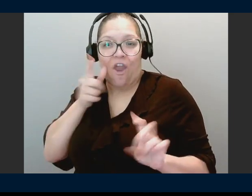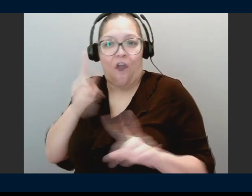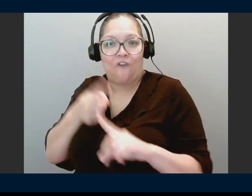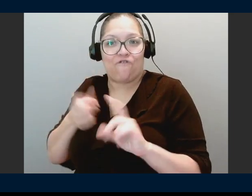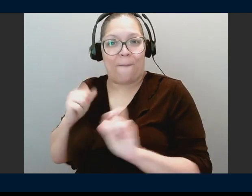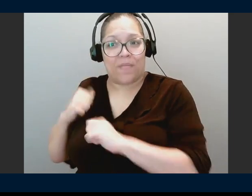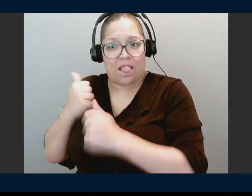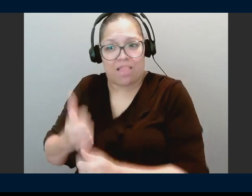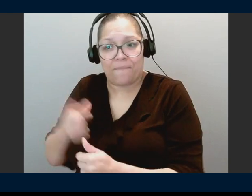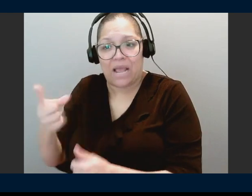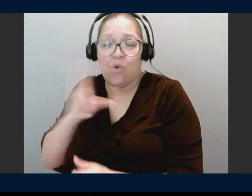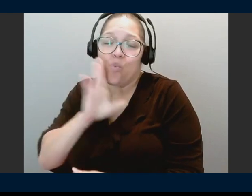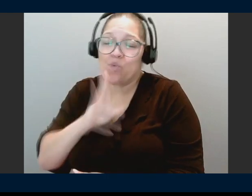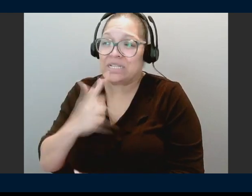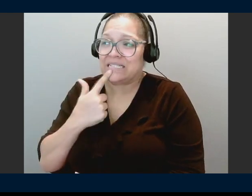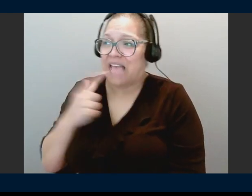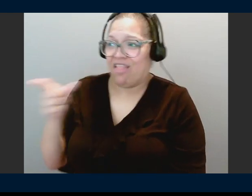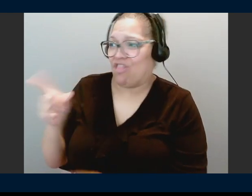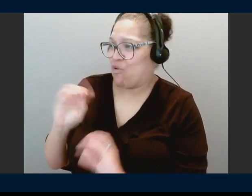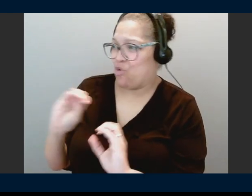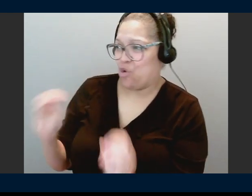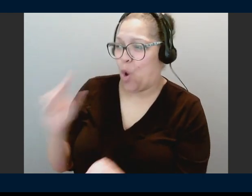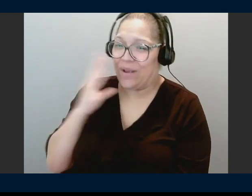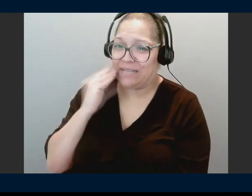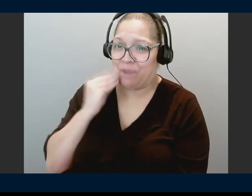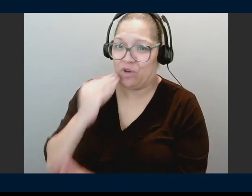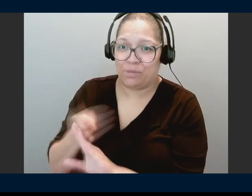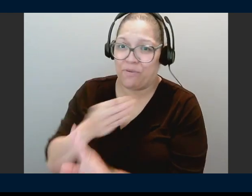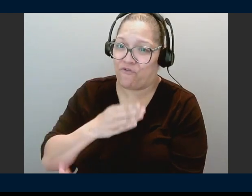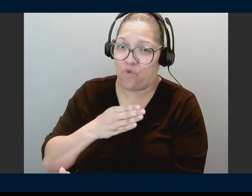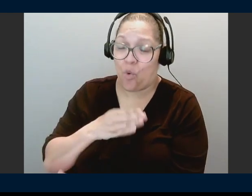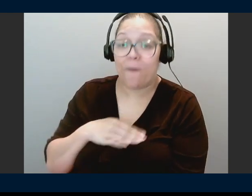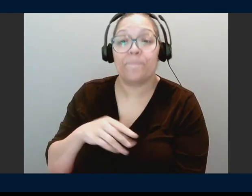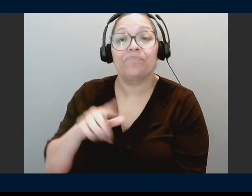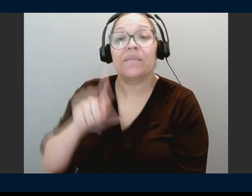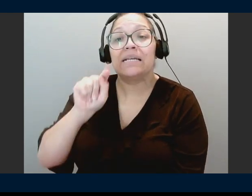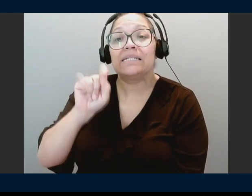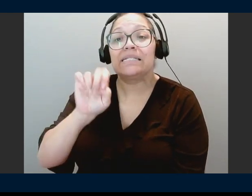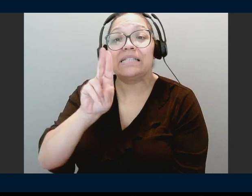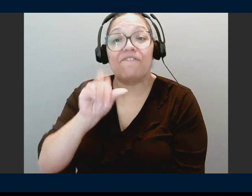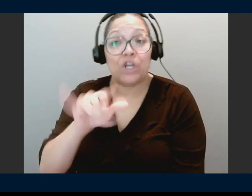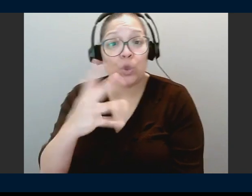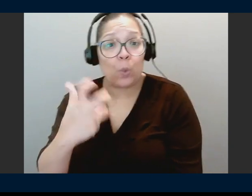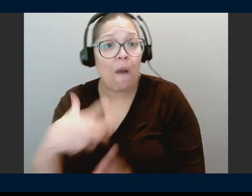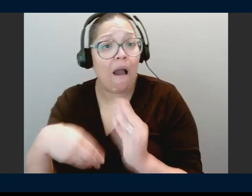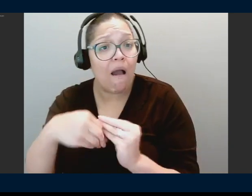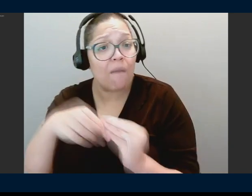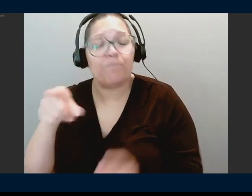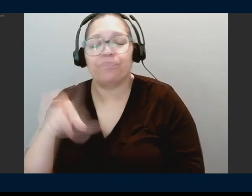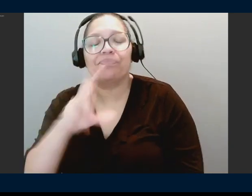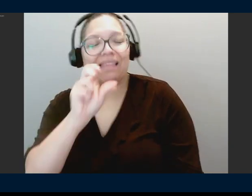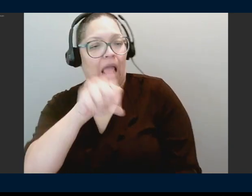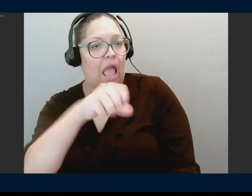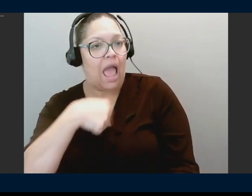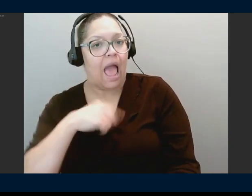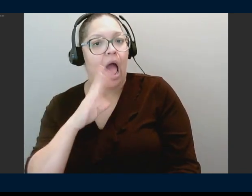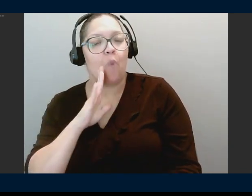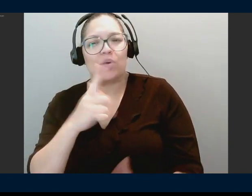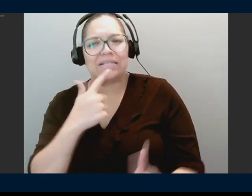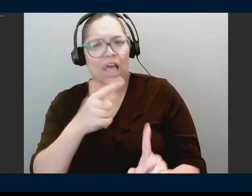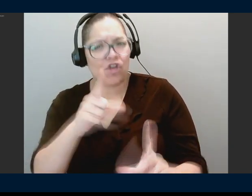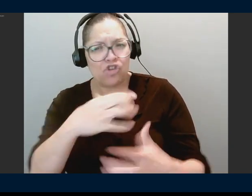have research experience? They'll say no. Tiffany, did you want a last word? Yeah, I'll jump in. And I would just say also the desire is there. I mean,